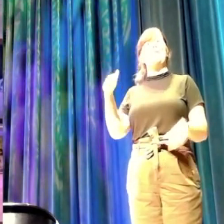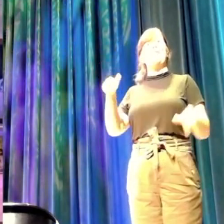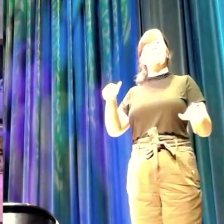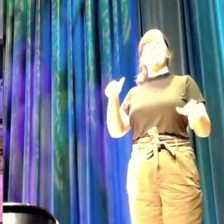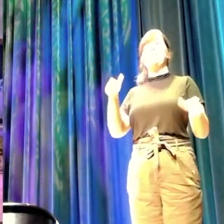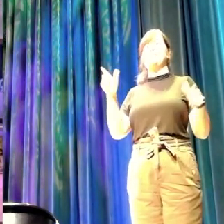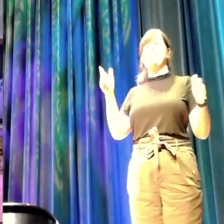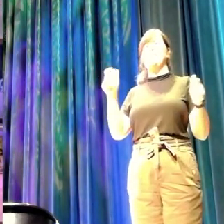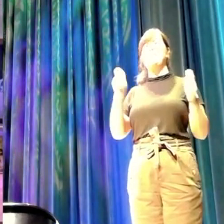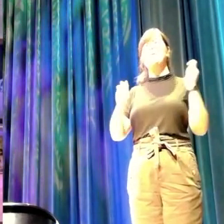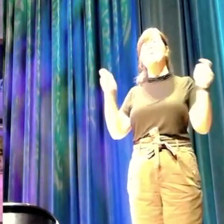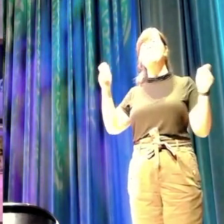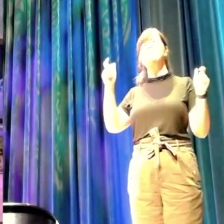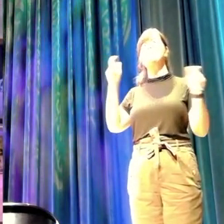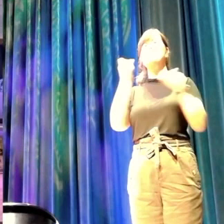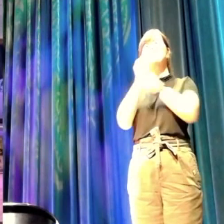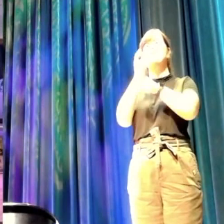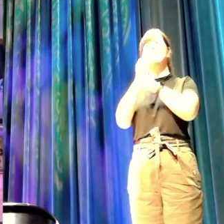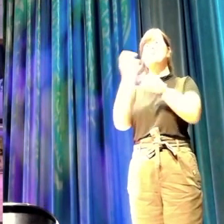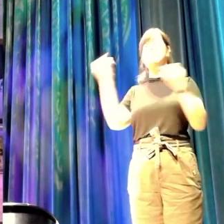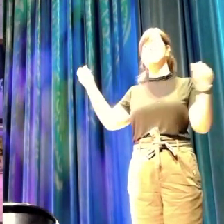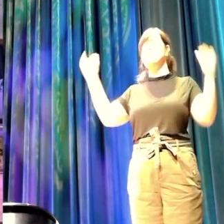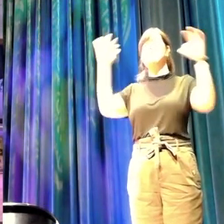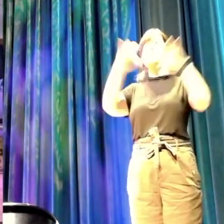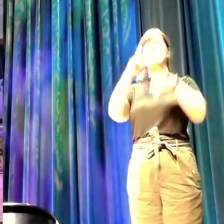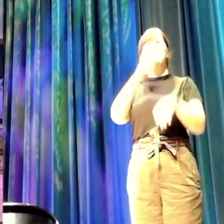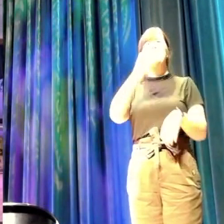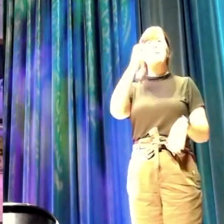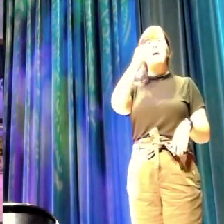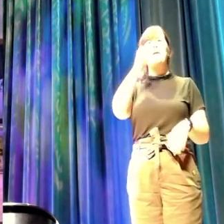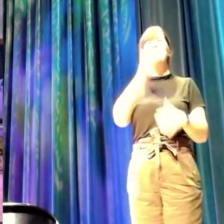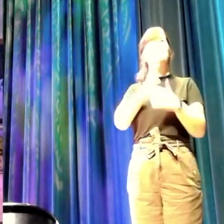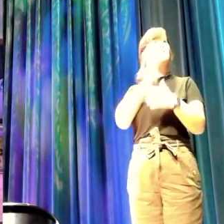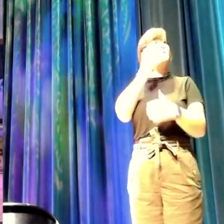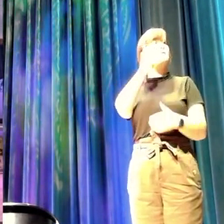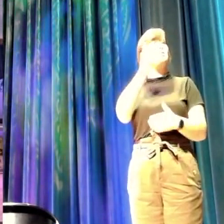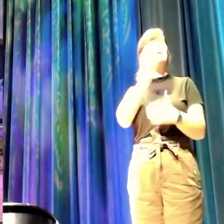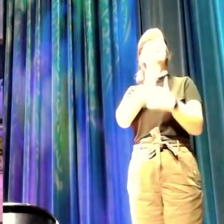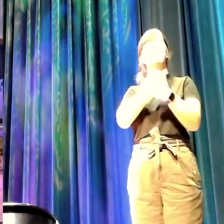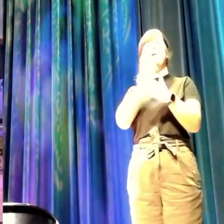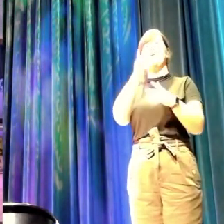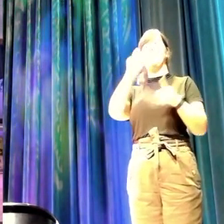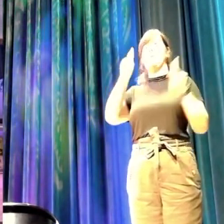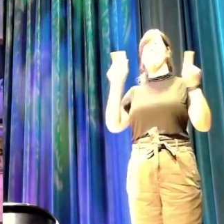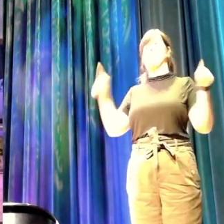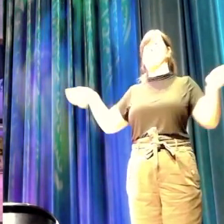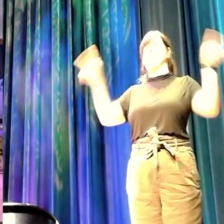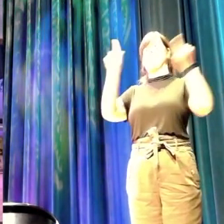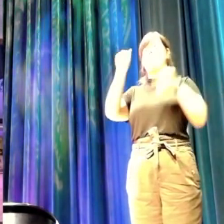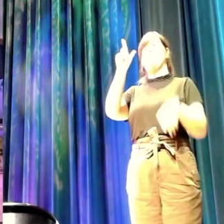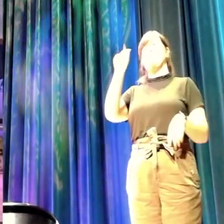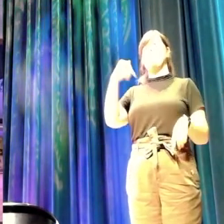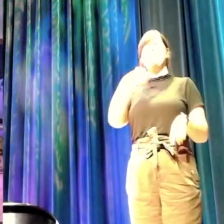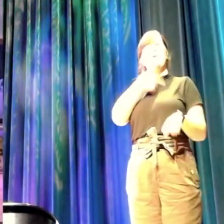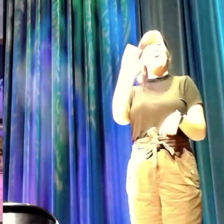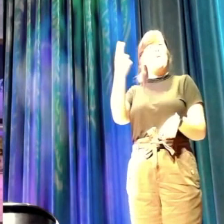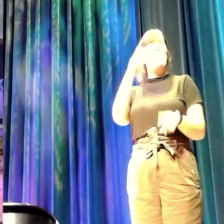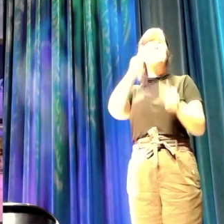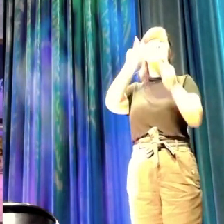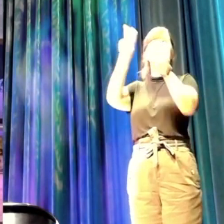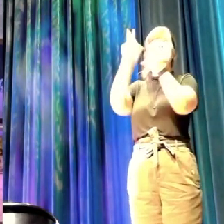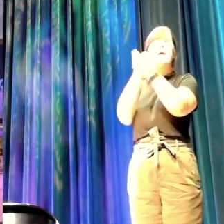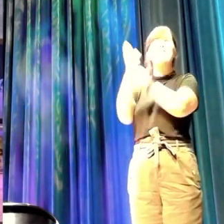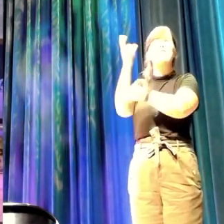biggest yearly gathering of blind and visually impaired people around the state, something that we all look forward to